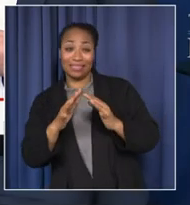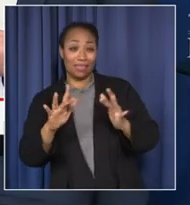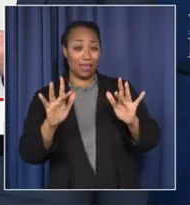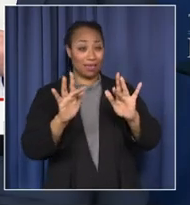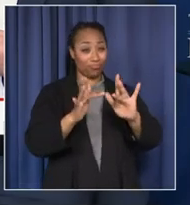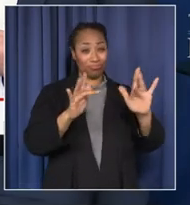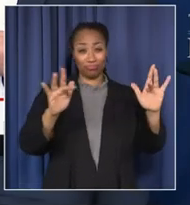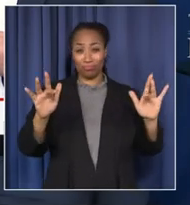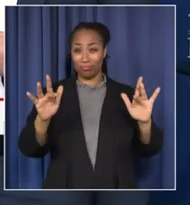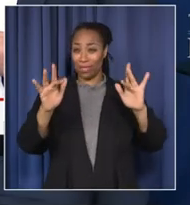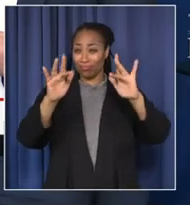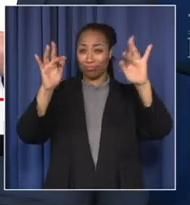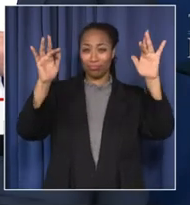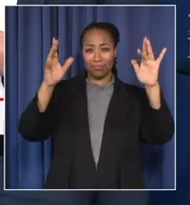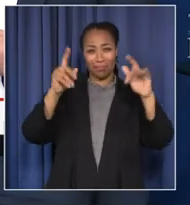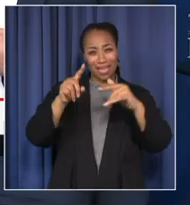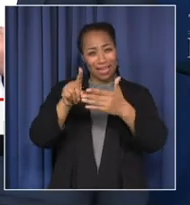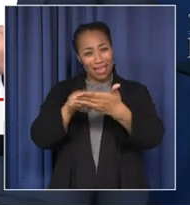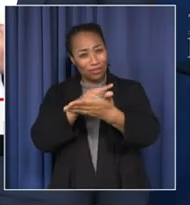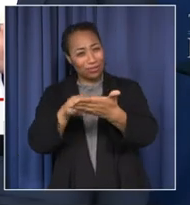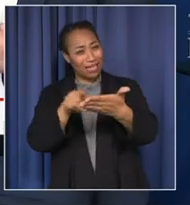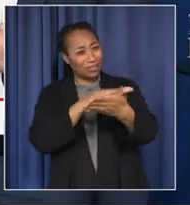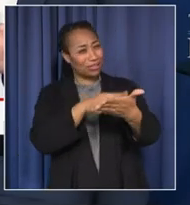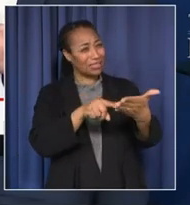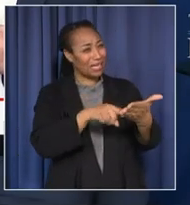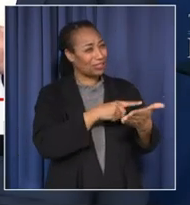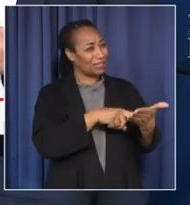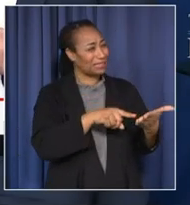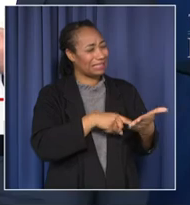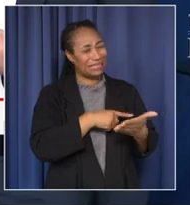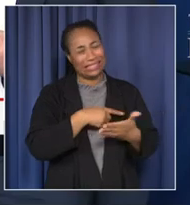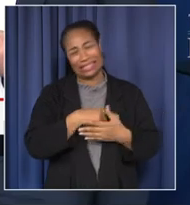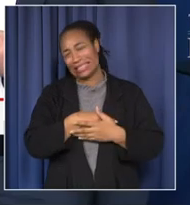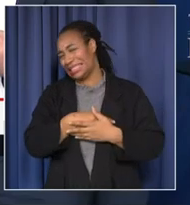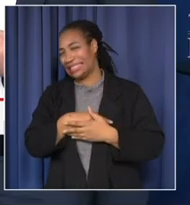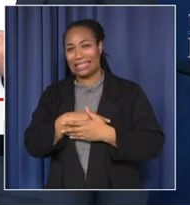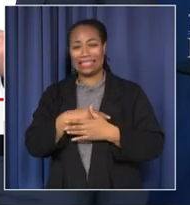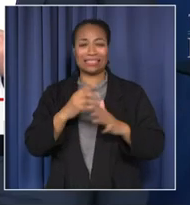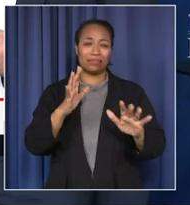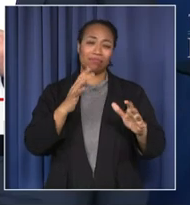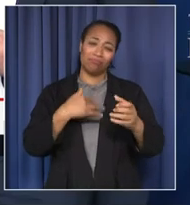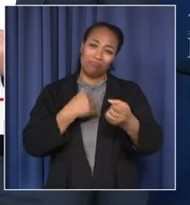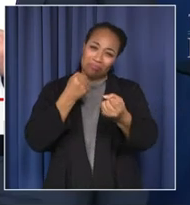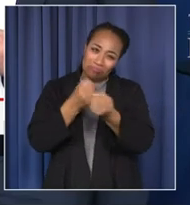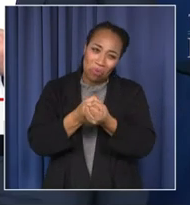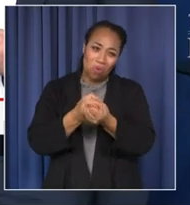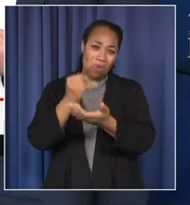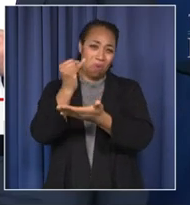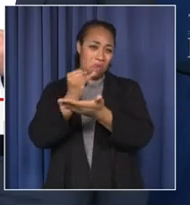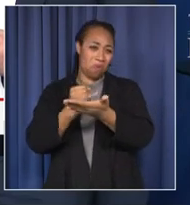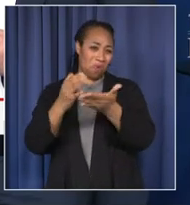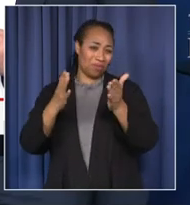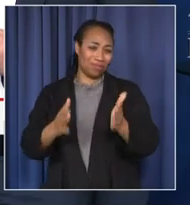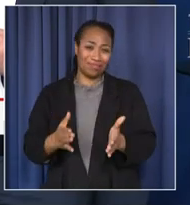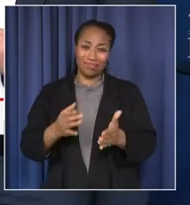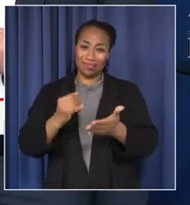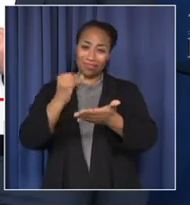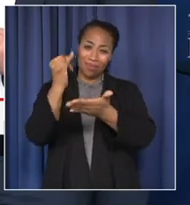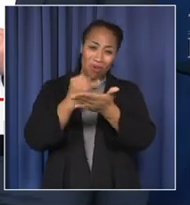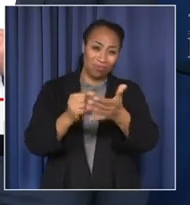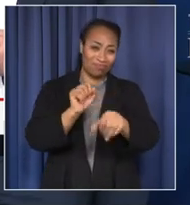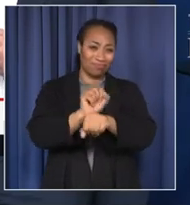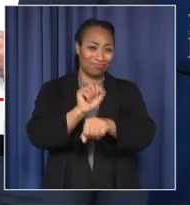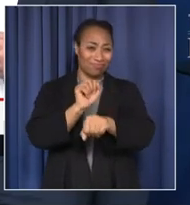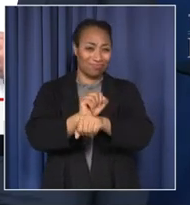the arts. So people probably don't realize this about DC, but we have the second highest number of theater seats in